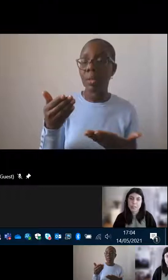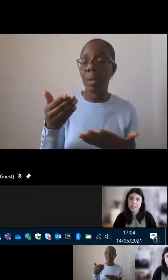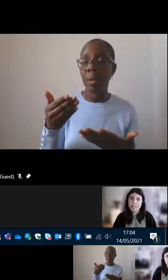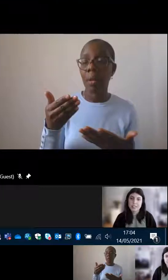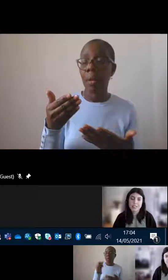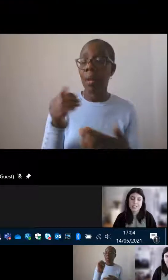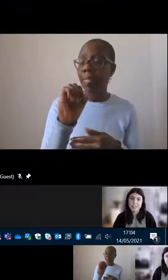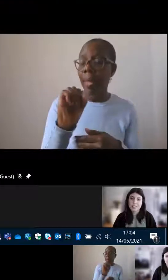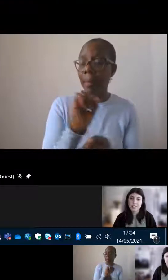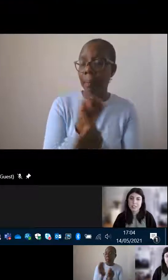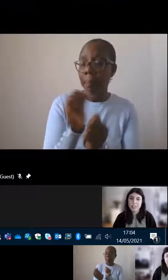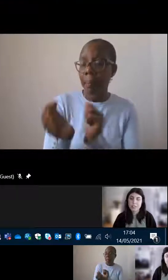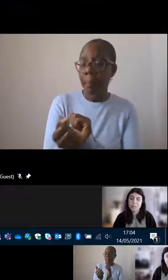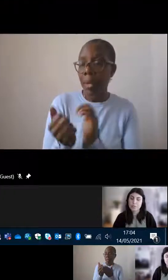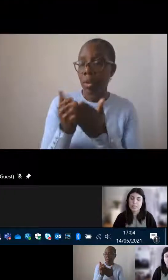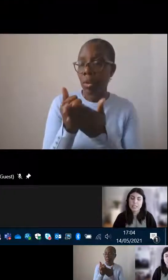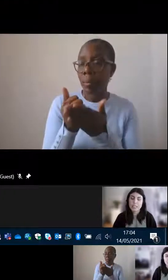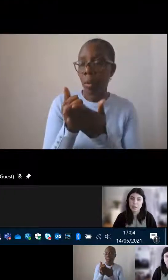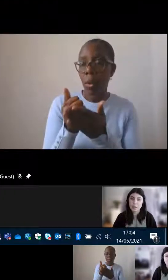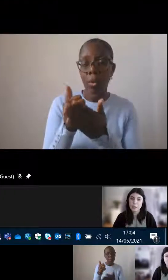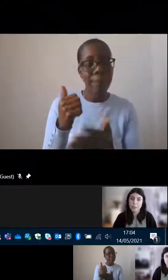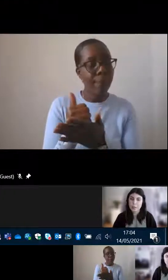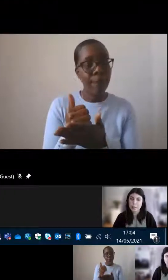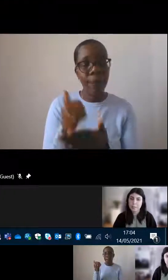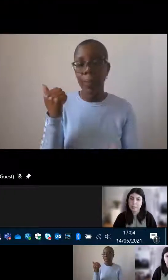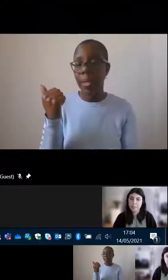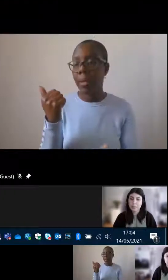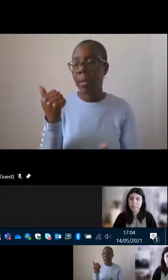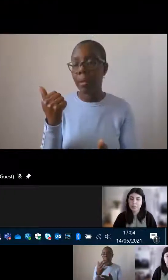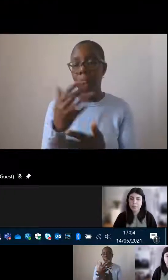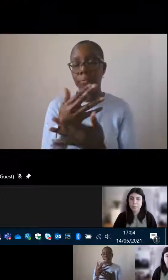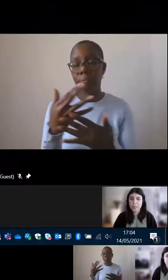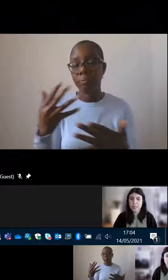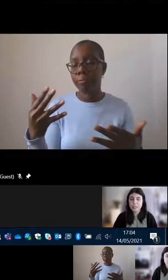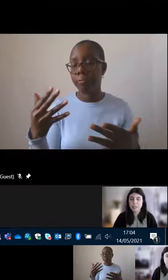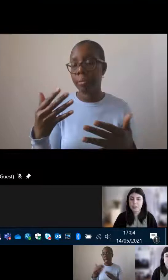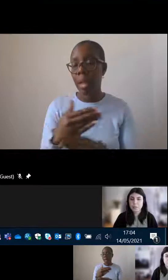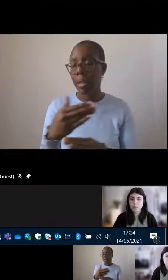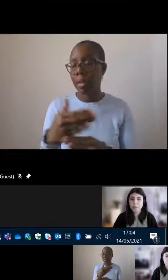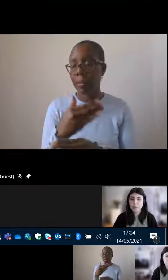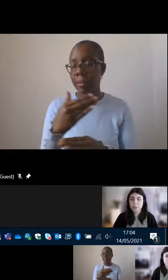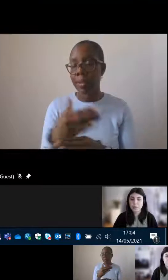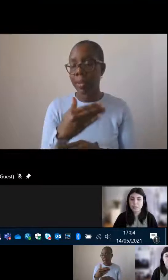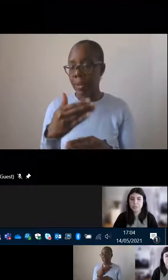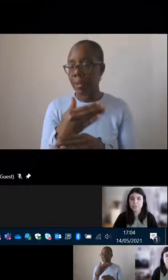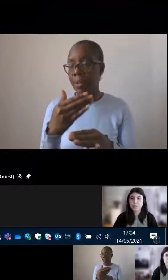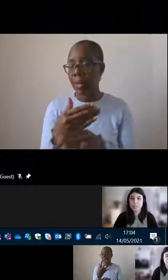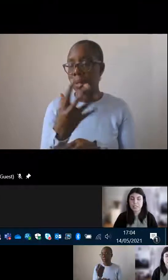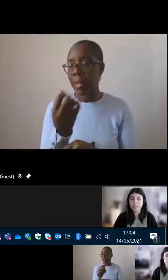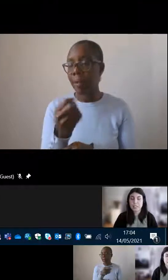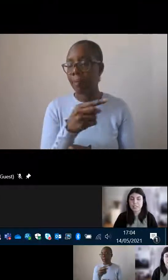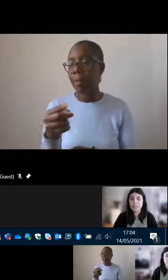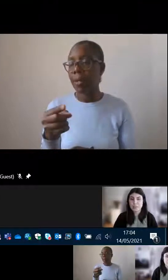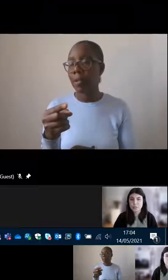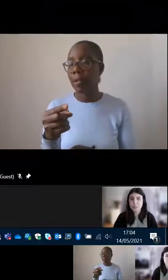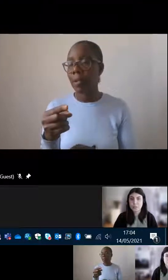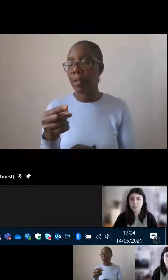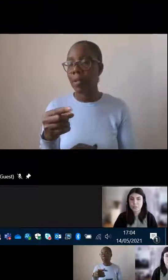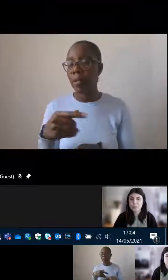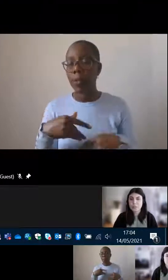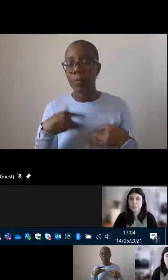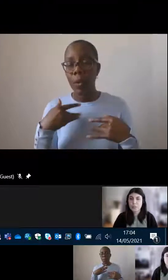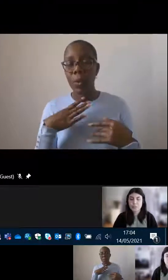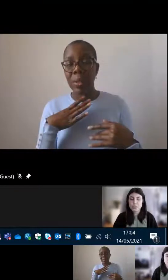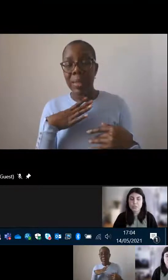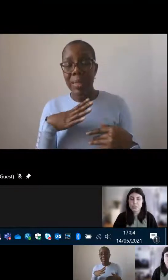and wellbeing activities that can really help when you're feeling in need of